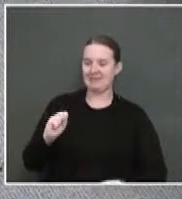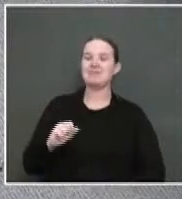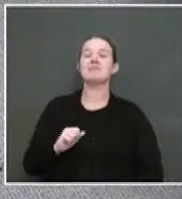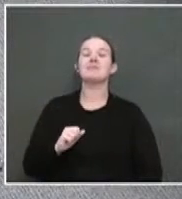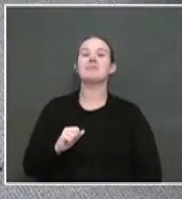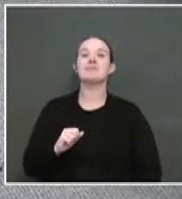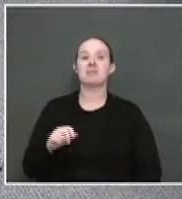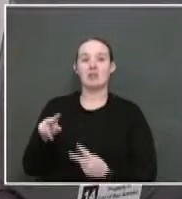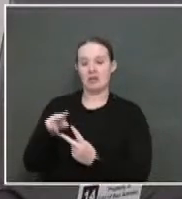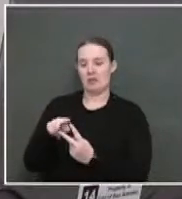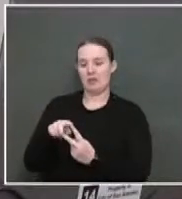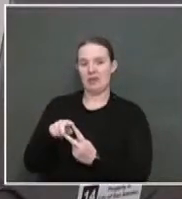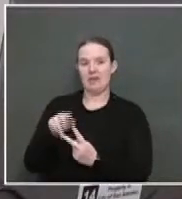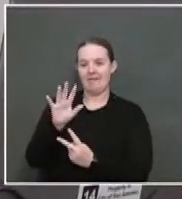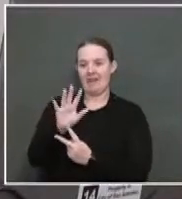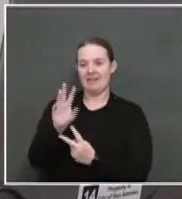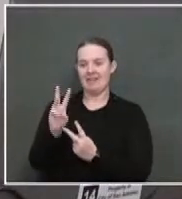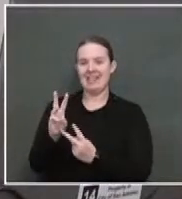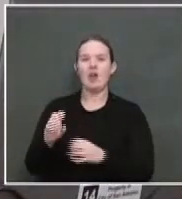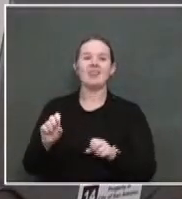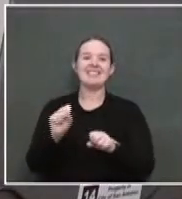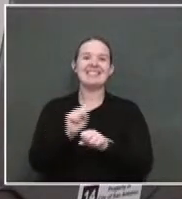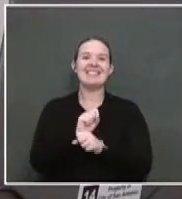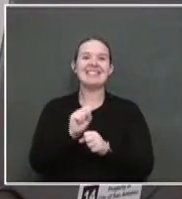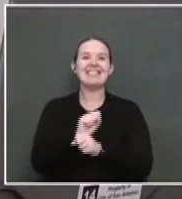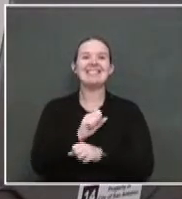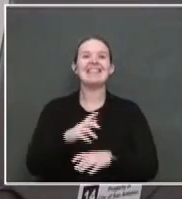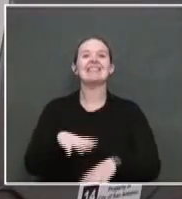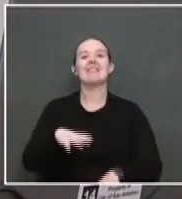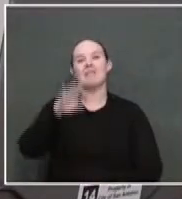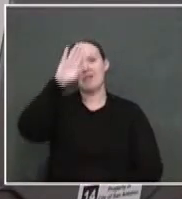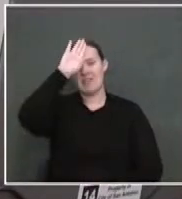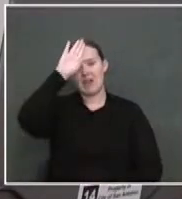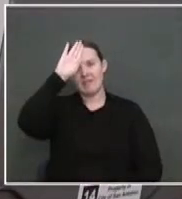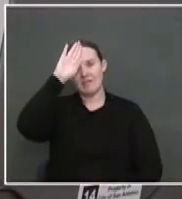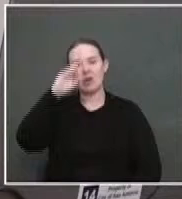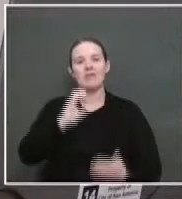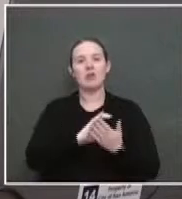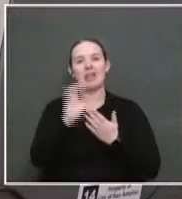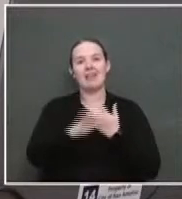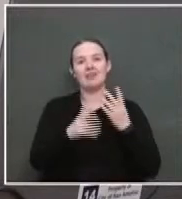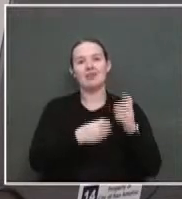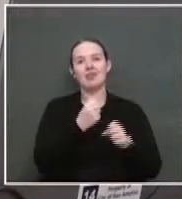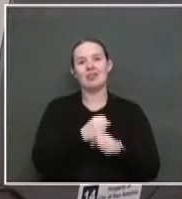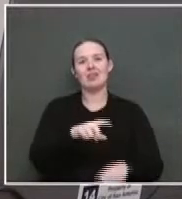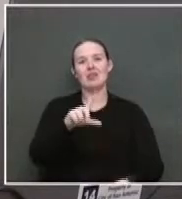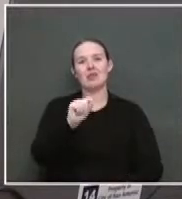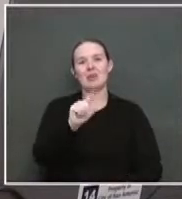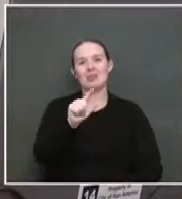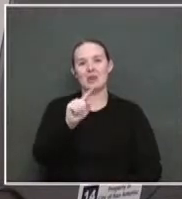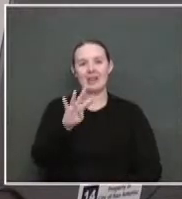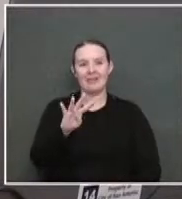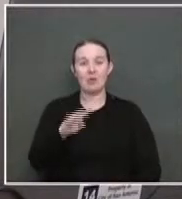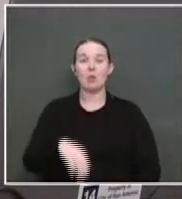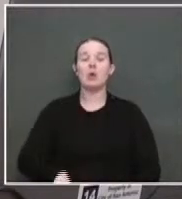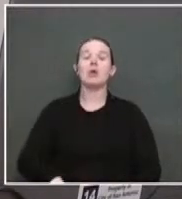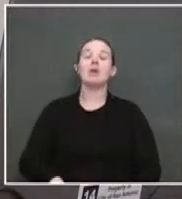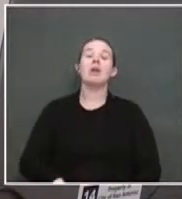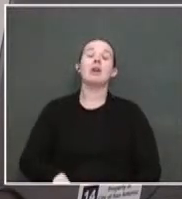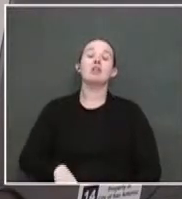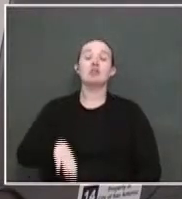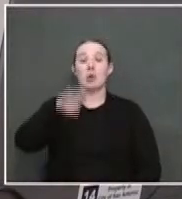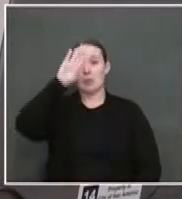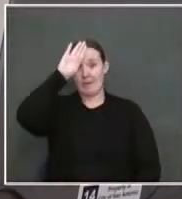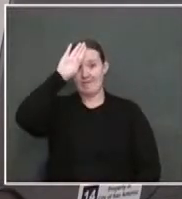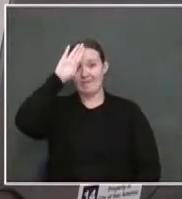our statistics for the fire department for calendar year 2024. So Chief Frausto will go over that presentation,